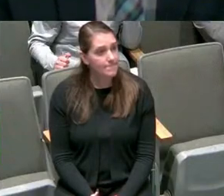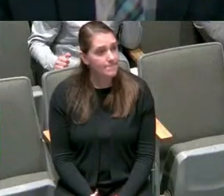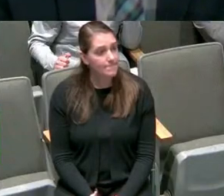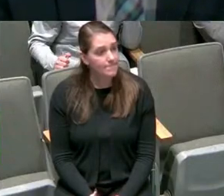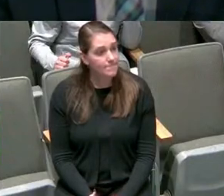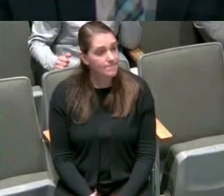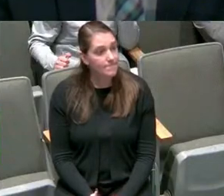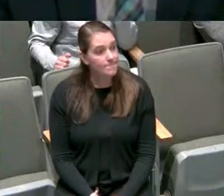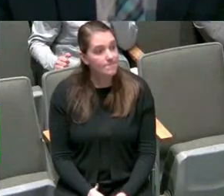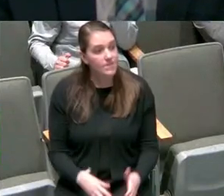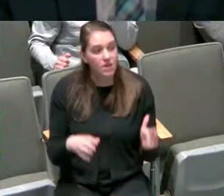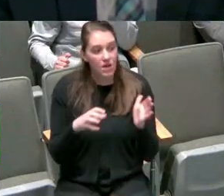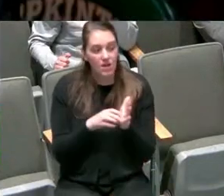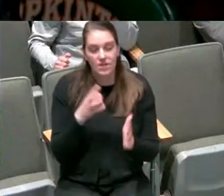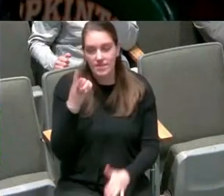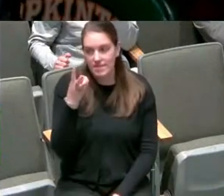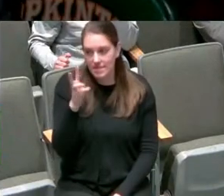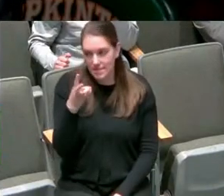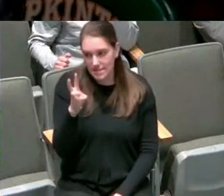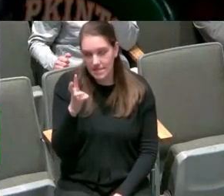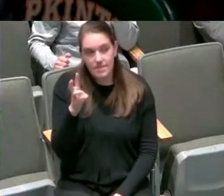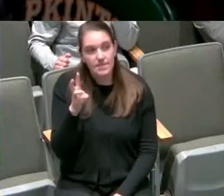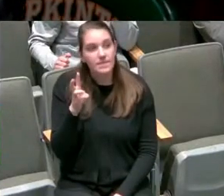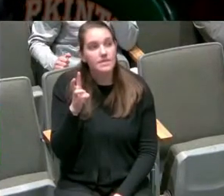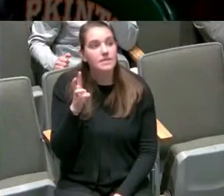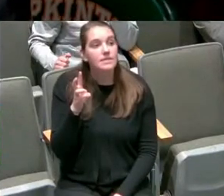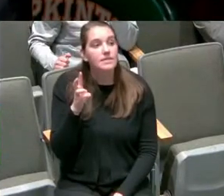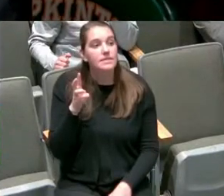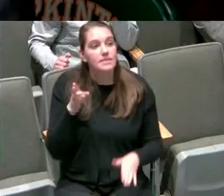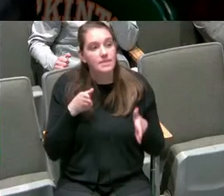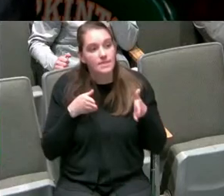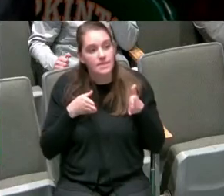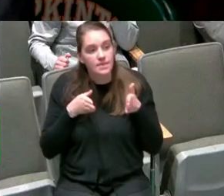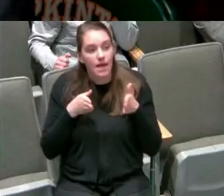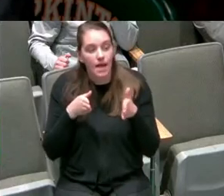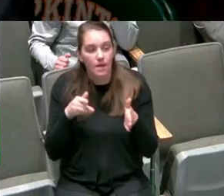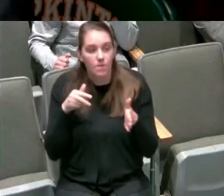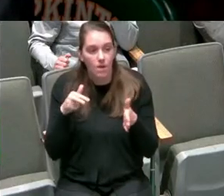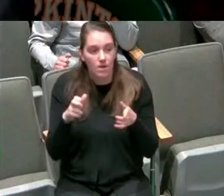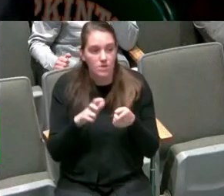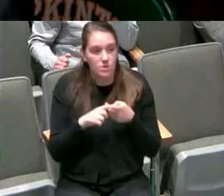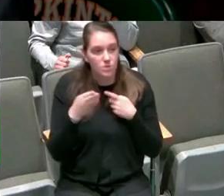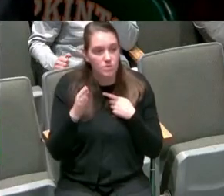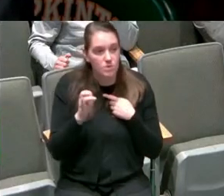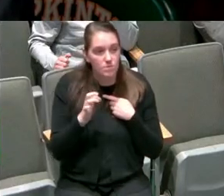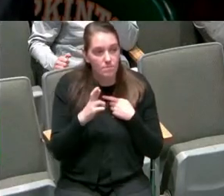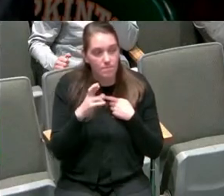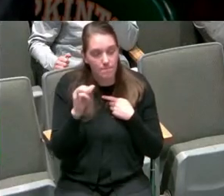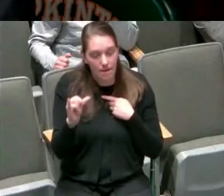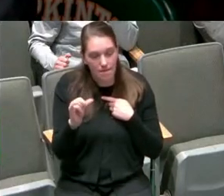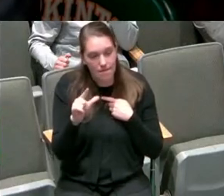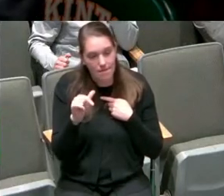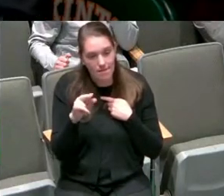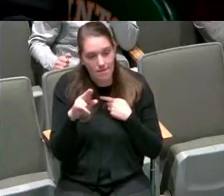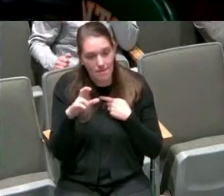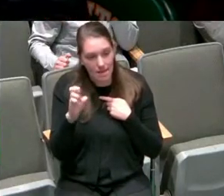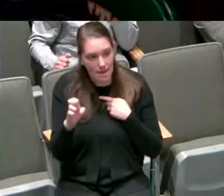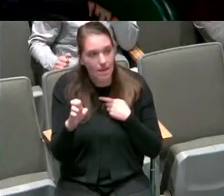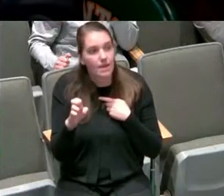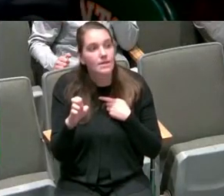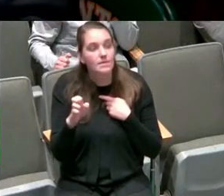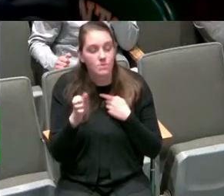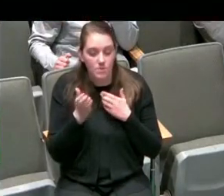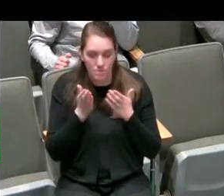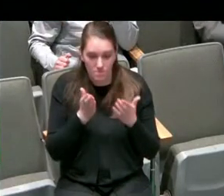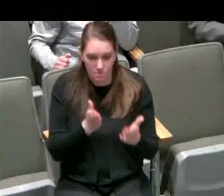article 16 sidewalk EMC Park to Blueberry Lane we move the motion as written to Warrant articles and motions document